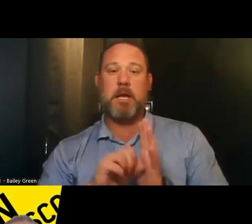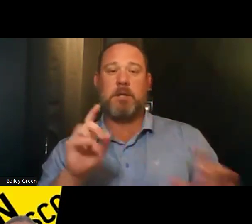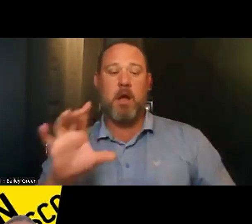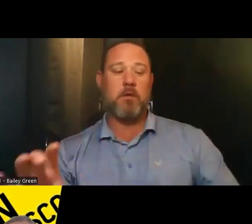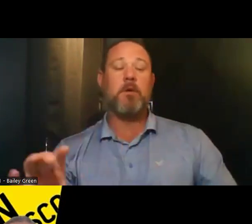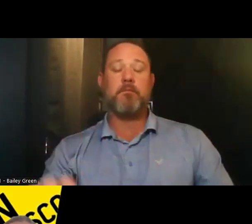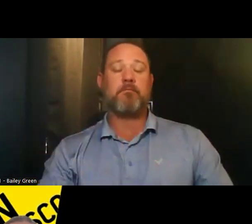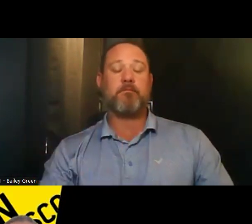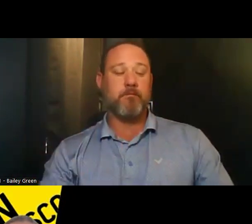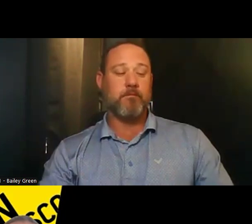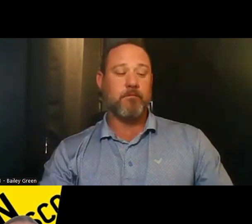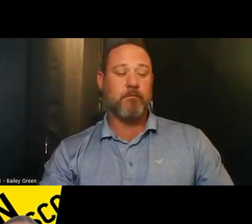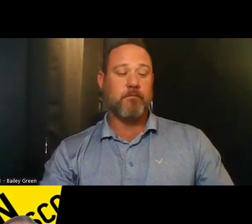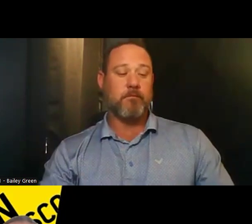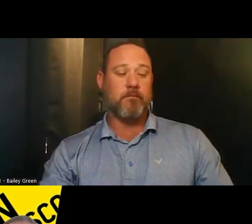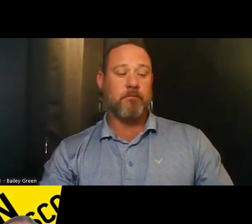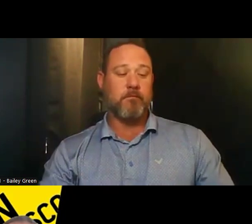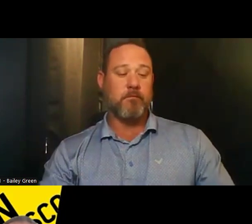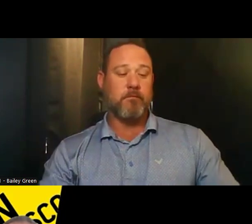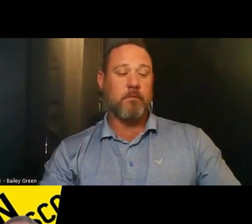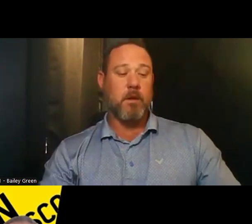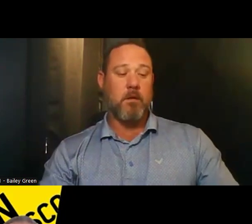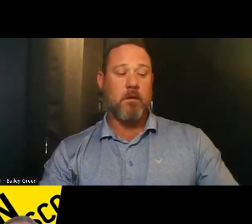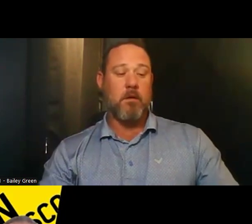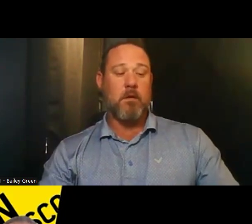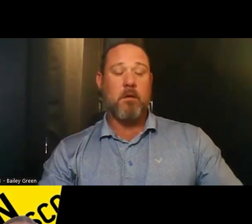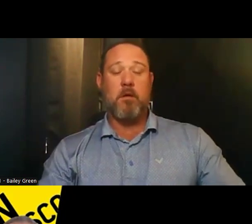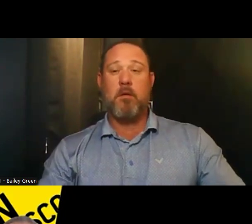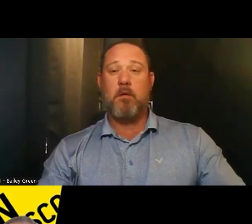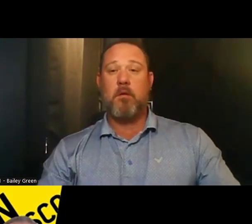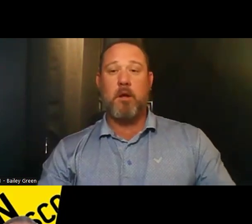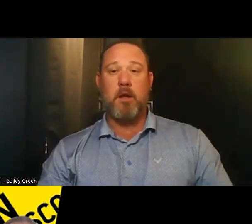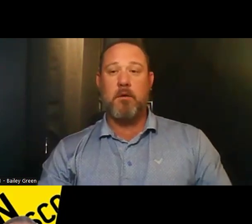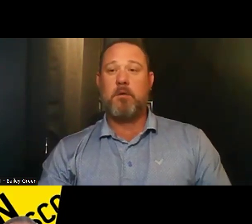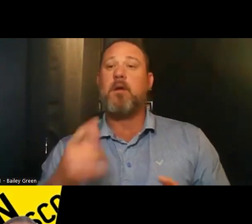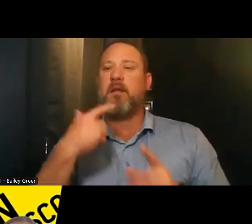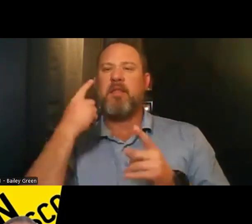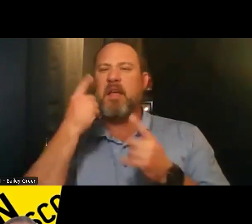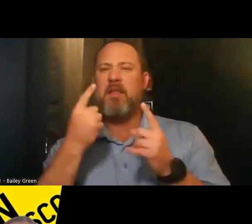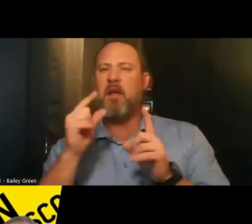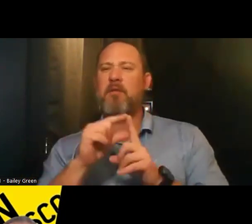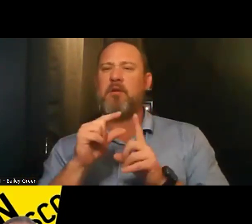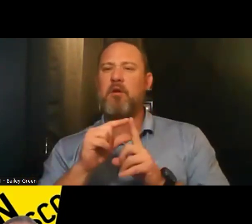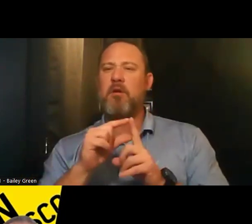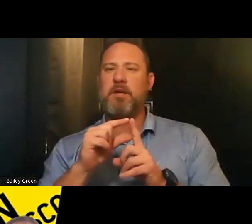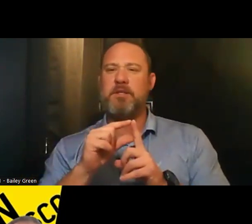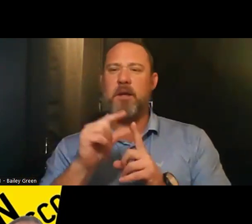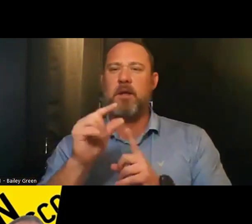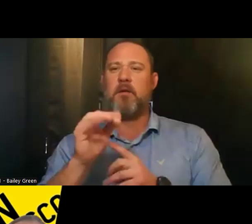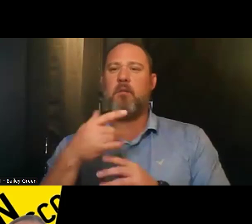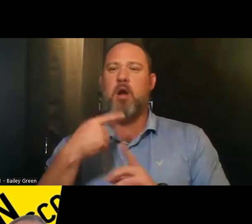So Okay. I'm wondering too what people might think of the term priority communities